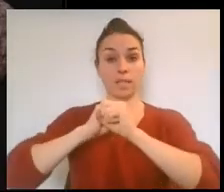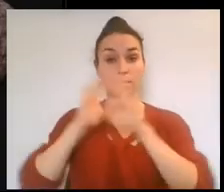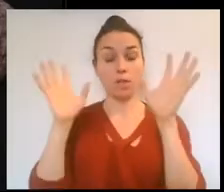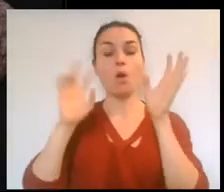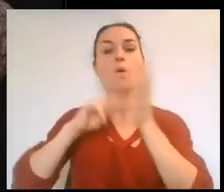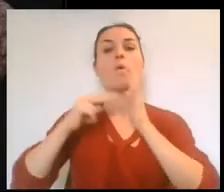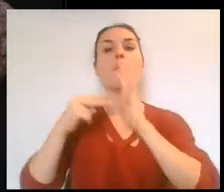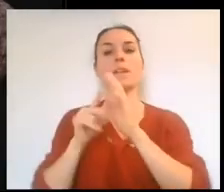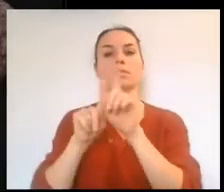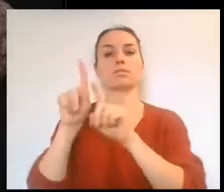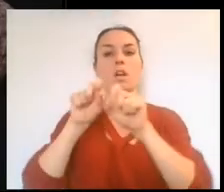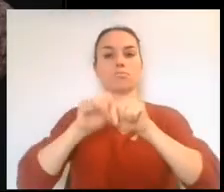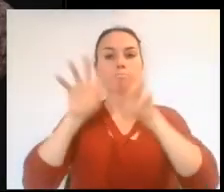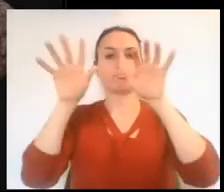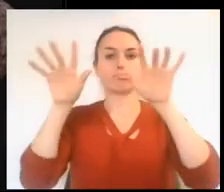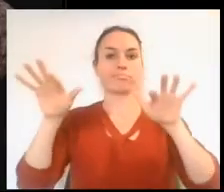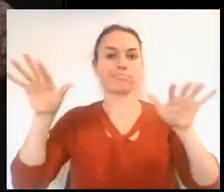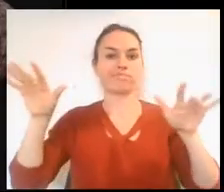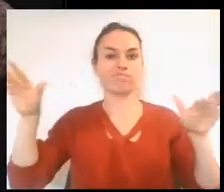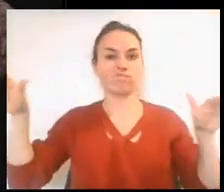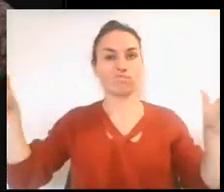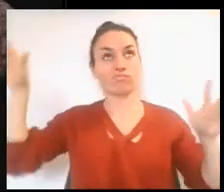the interstellar medium.